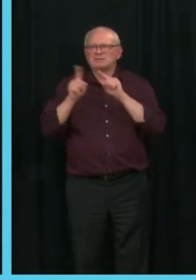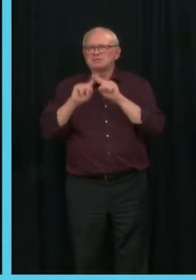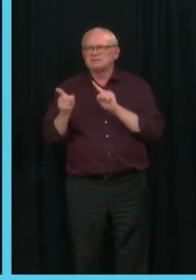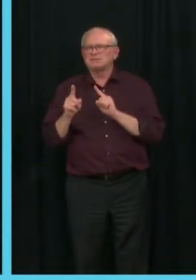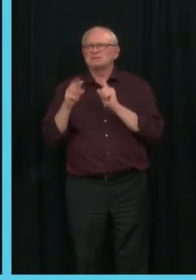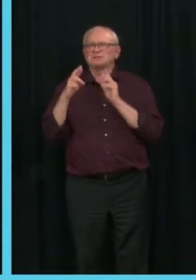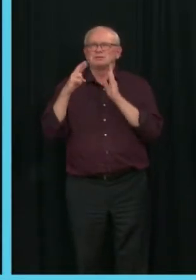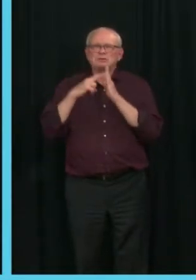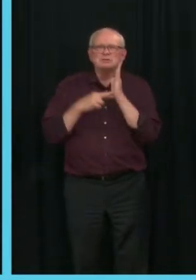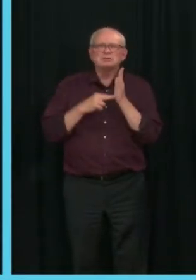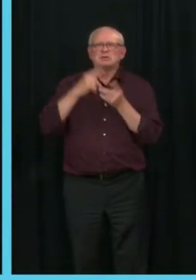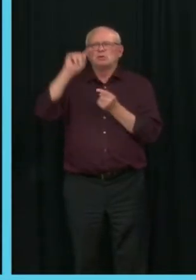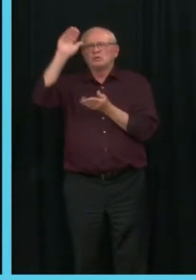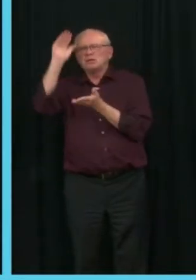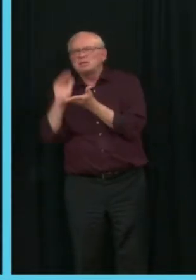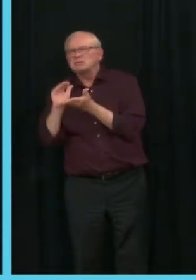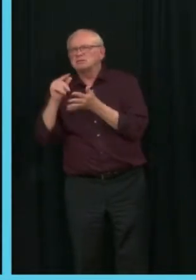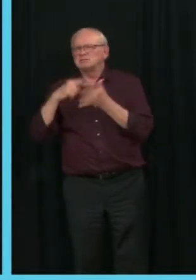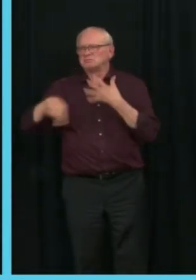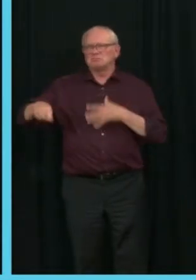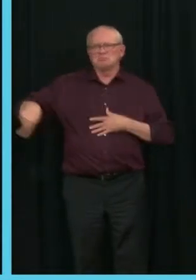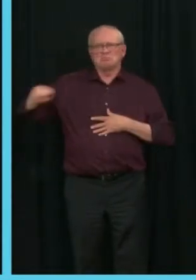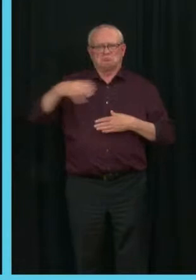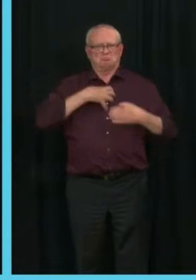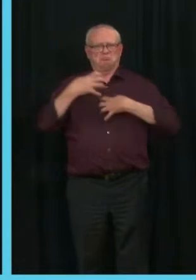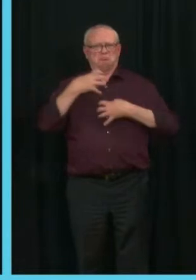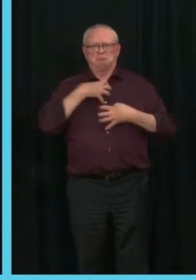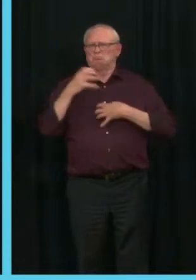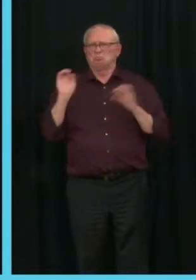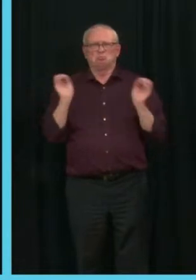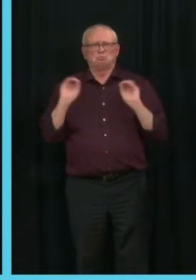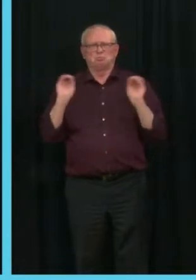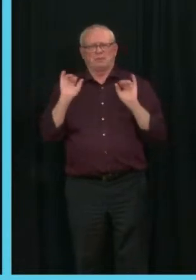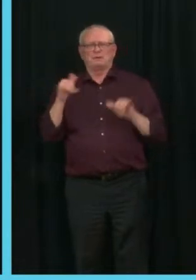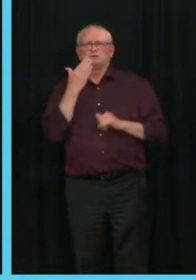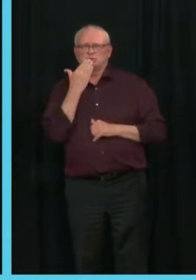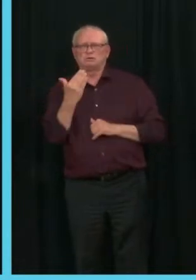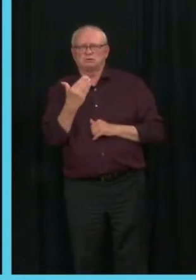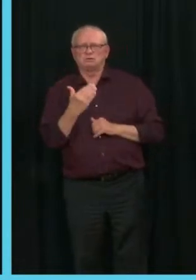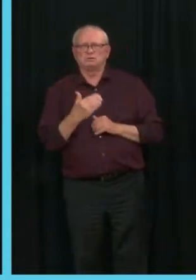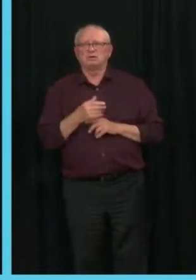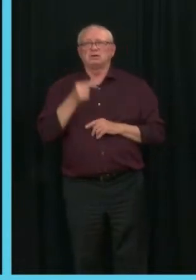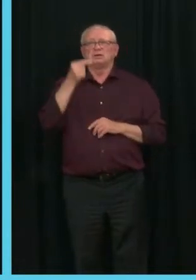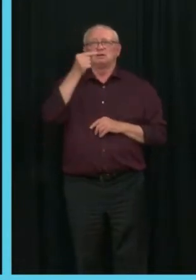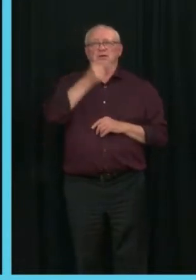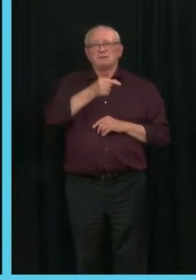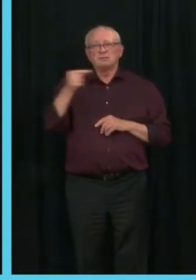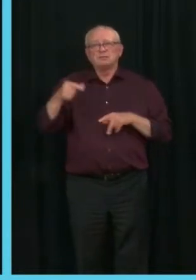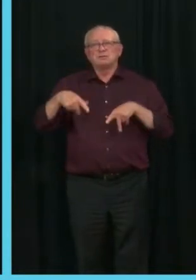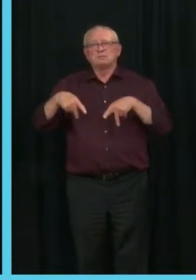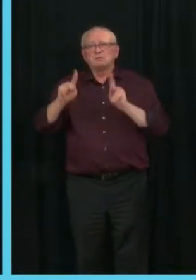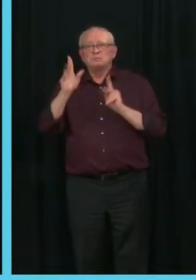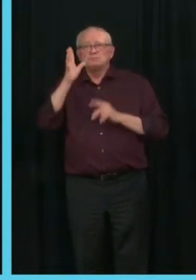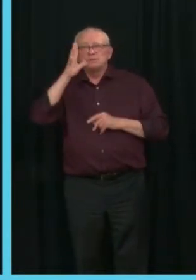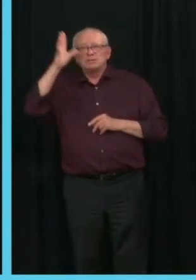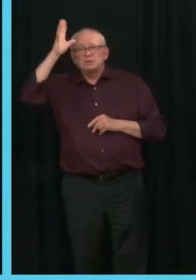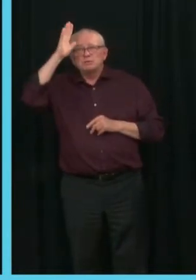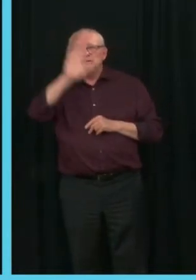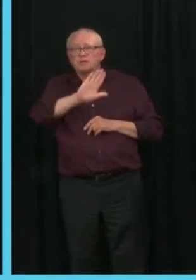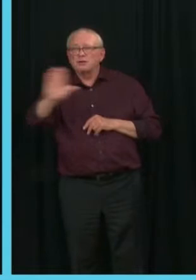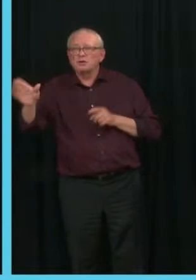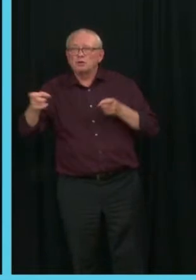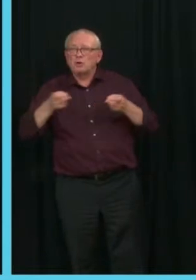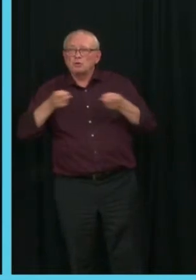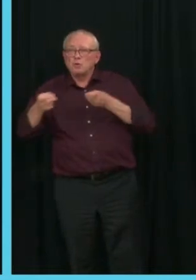of the province. I don't think there's any Conservatives disaffected by a government that restored parental authority in education, that's offering the back to